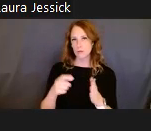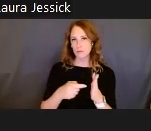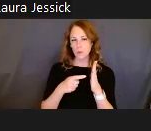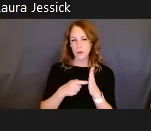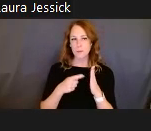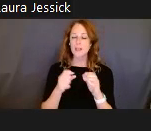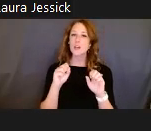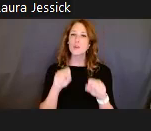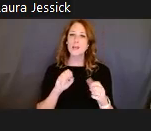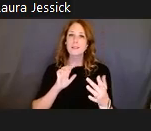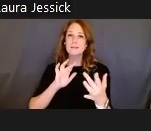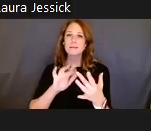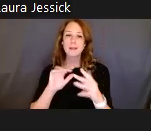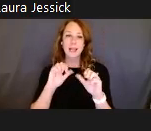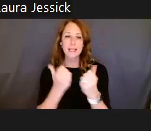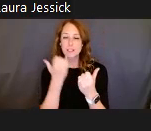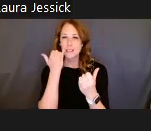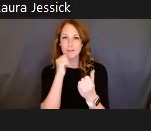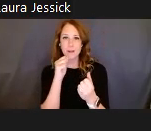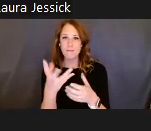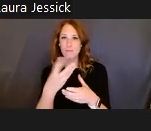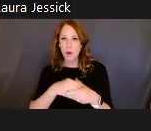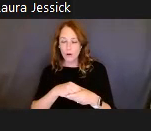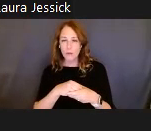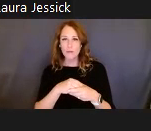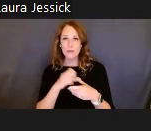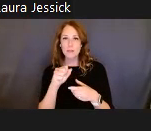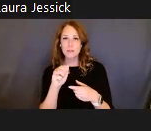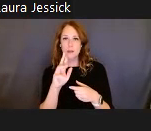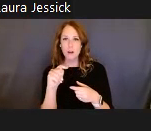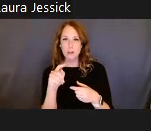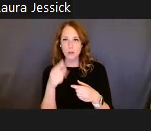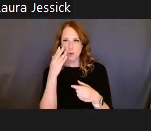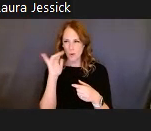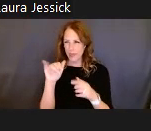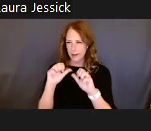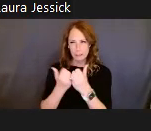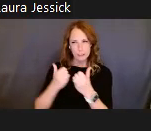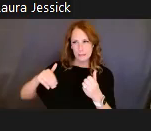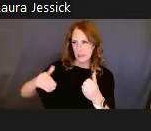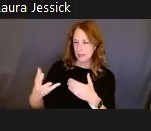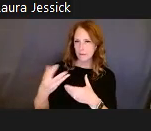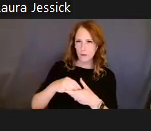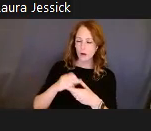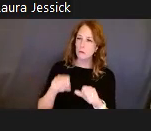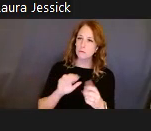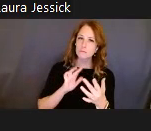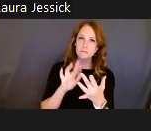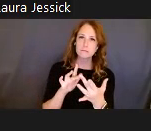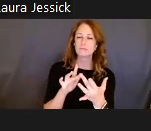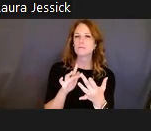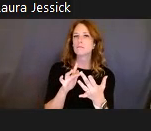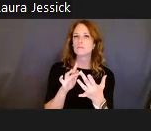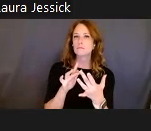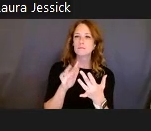outreach to agencies that are not actively involved. If you know of an agency that's just not involved, definitely make sure that you reach